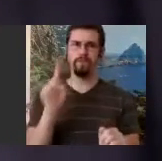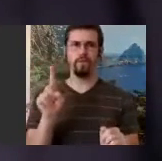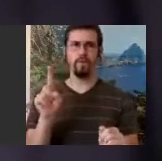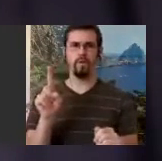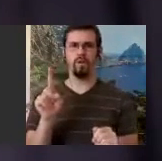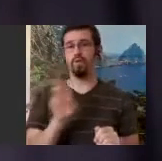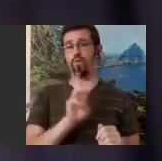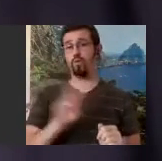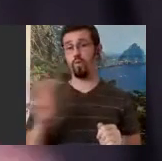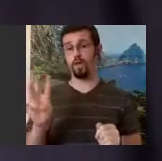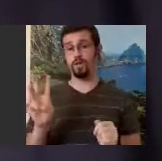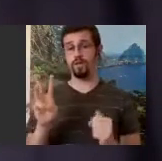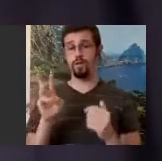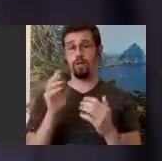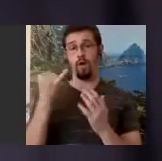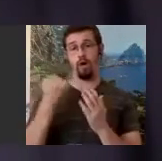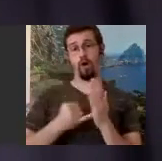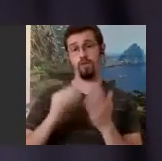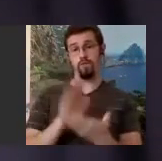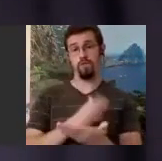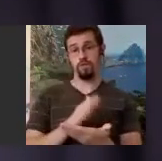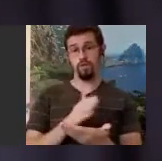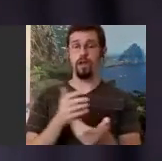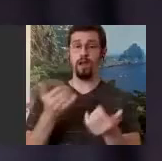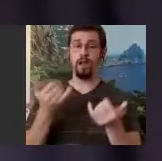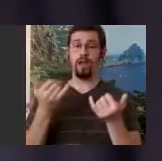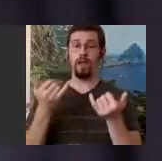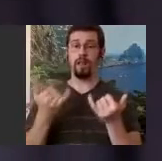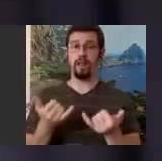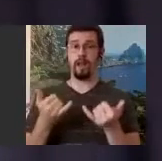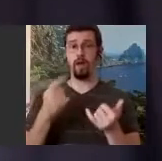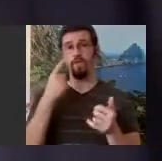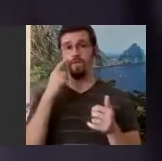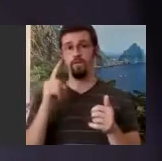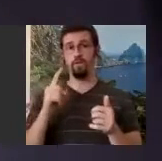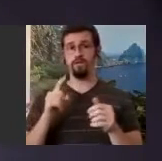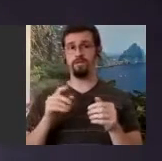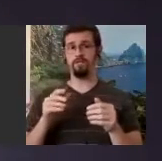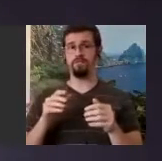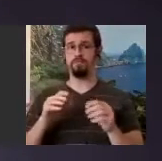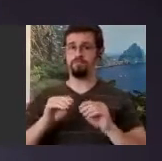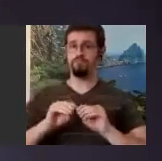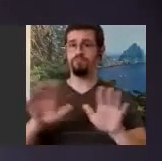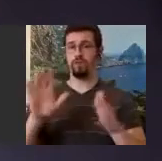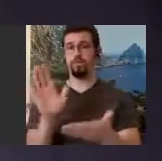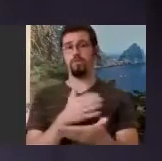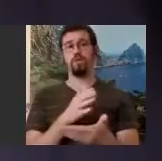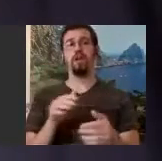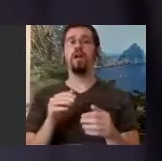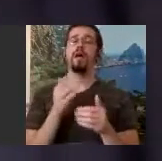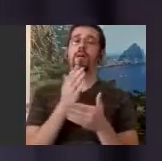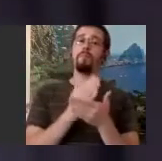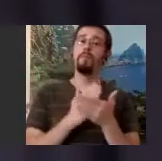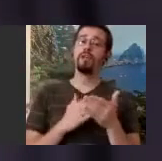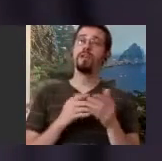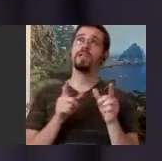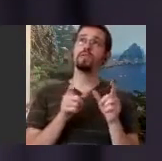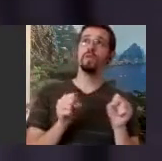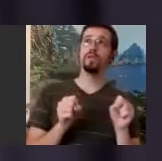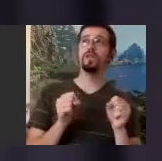Western art music and now for more popular forms of Western music. That's partly systematic and partly linguistic,